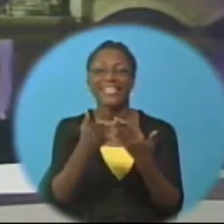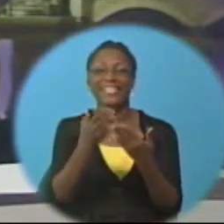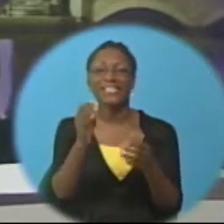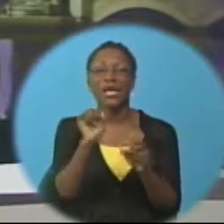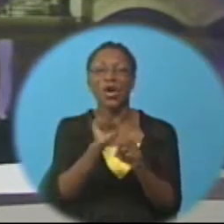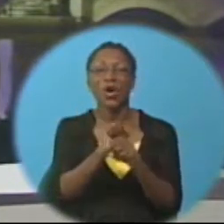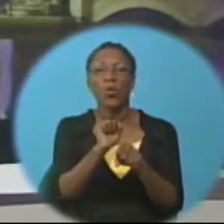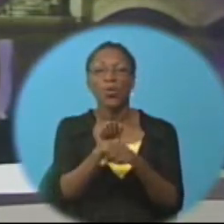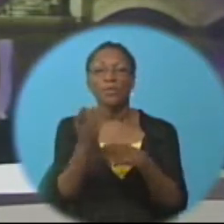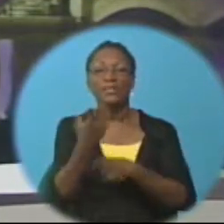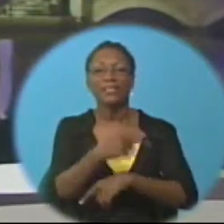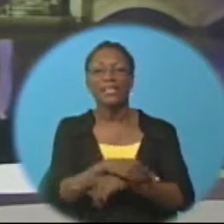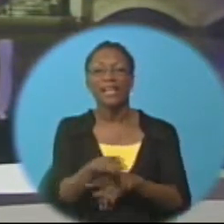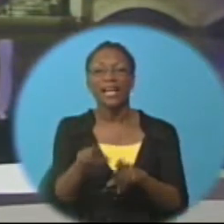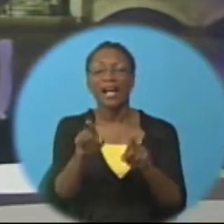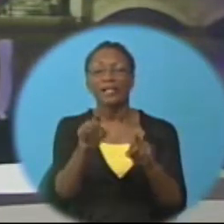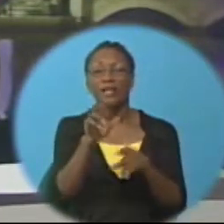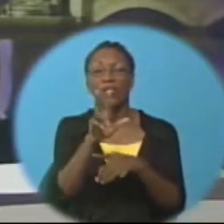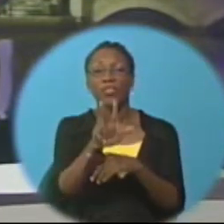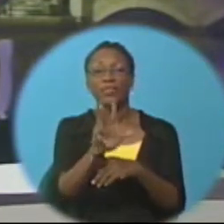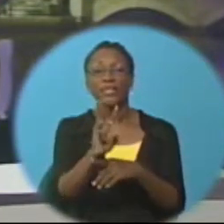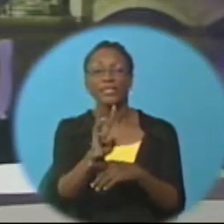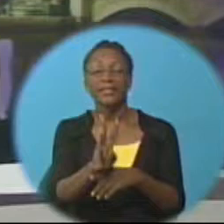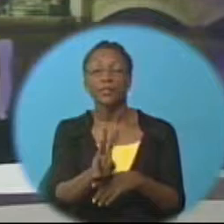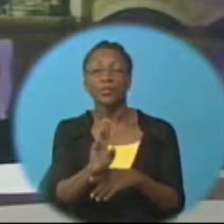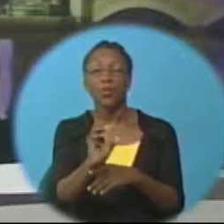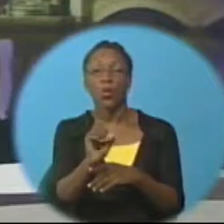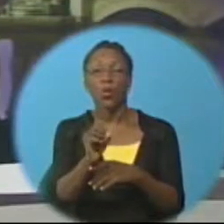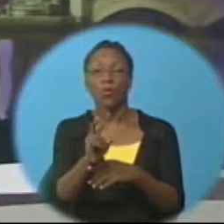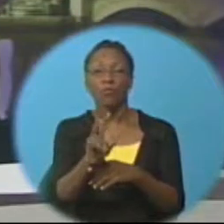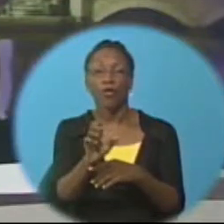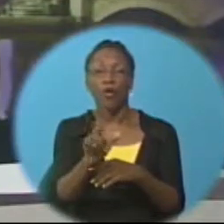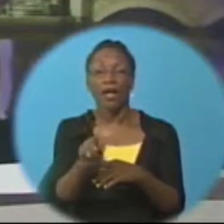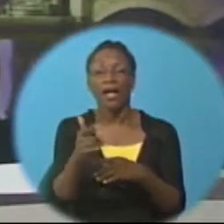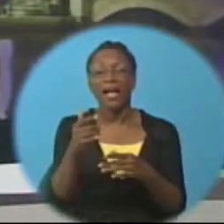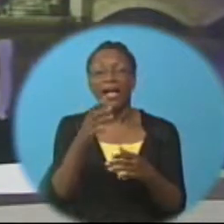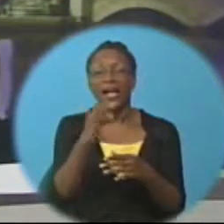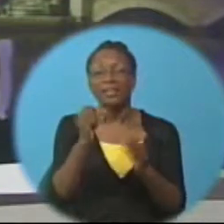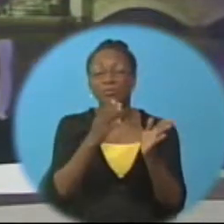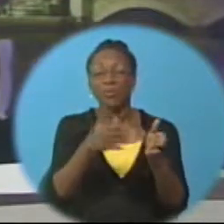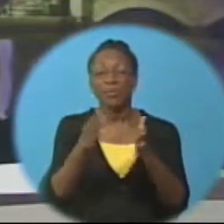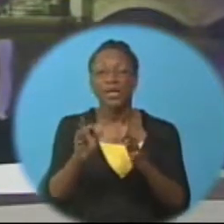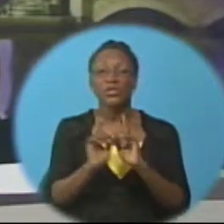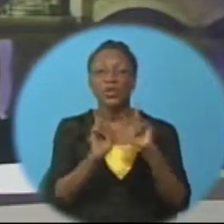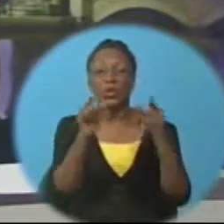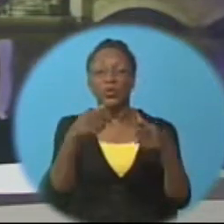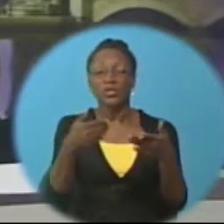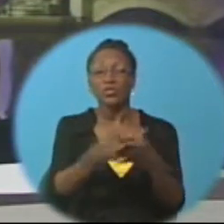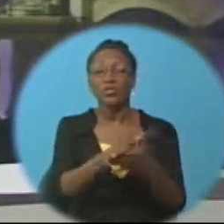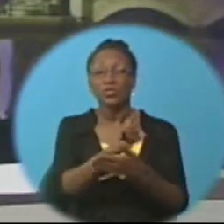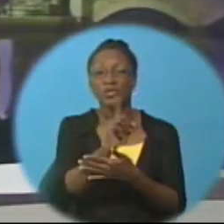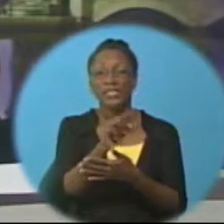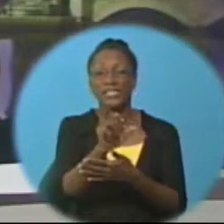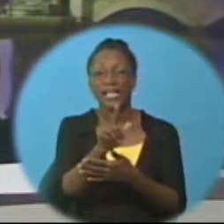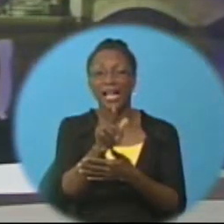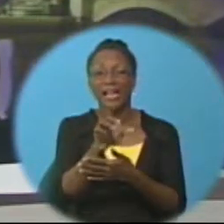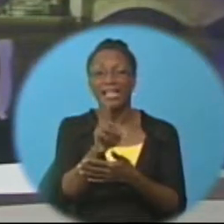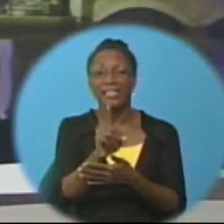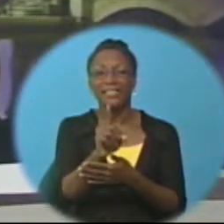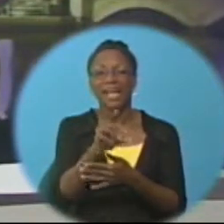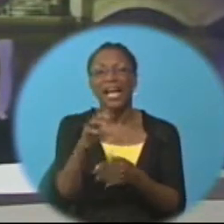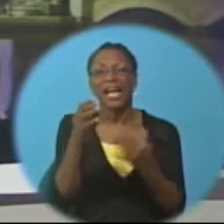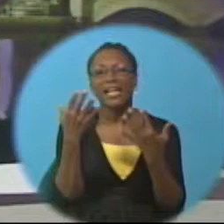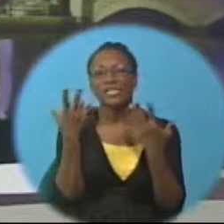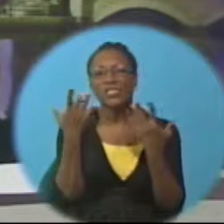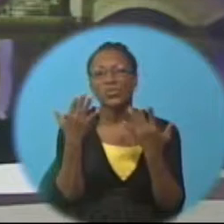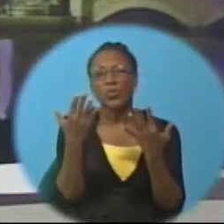Oval as he prepares to head off to join the test team in New Zealand. Well, if you are wondering, Brathwaite is still waiting on a visa, so